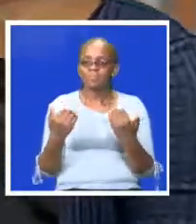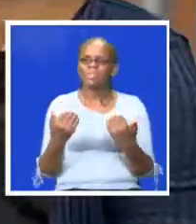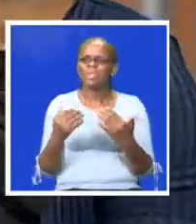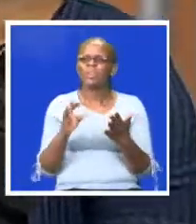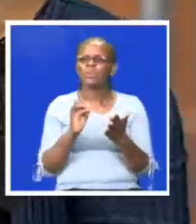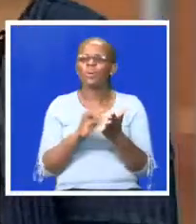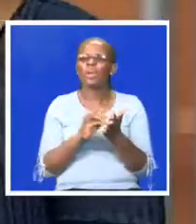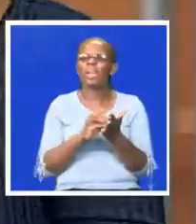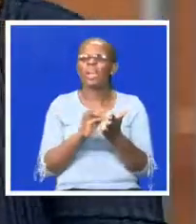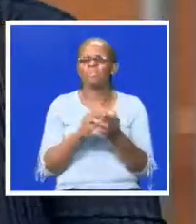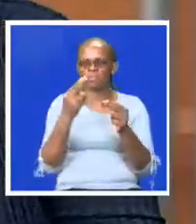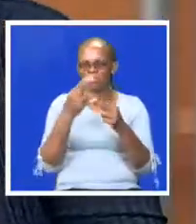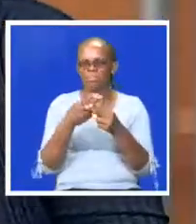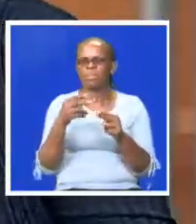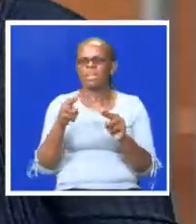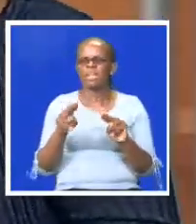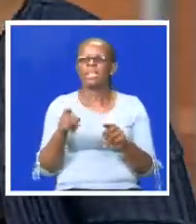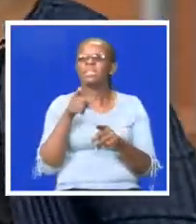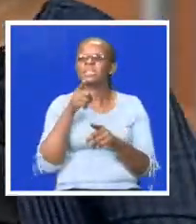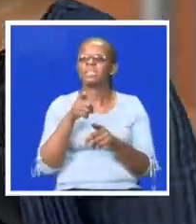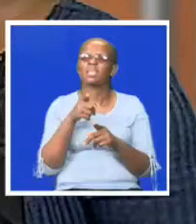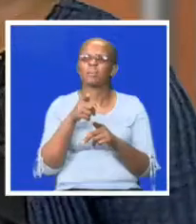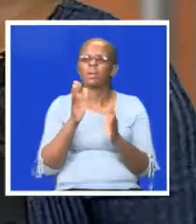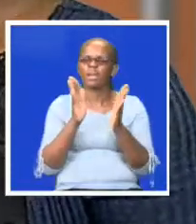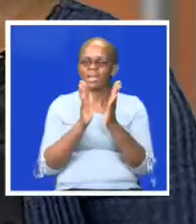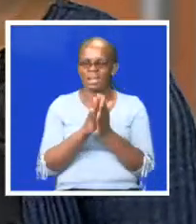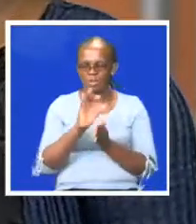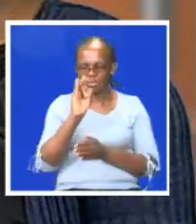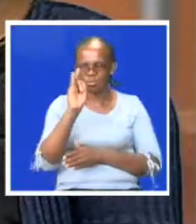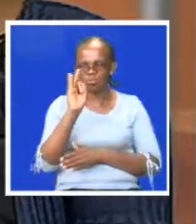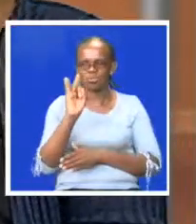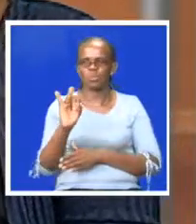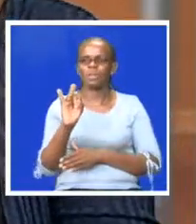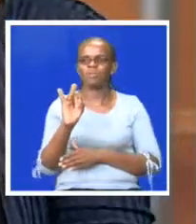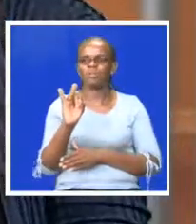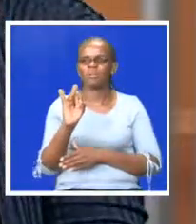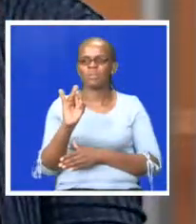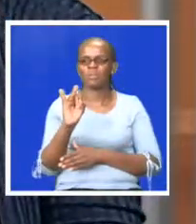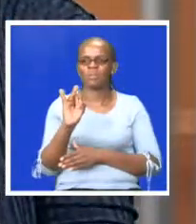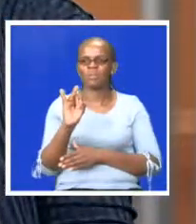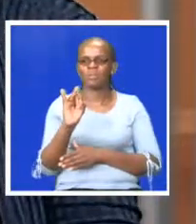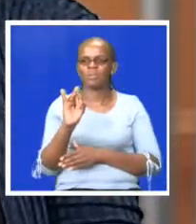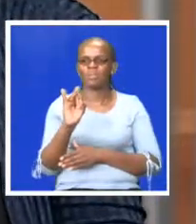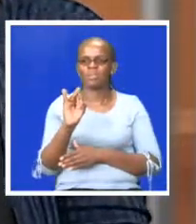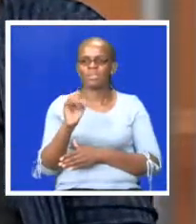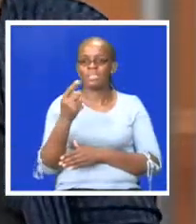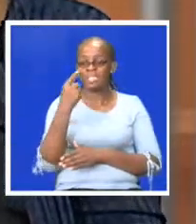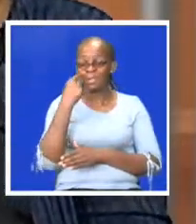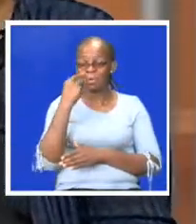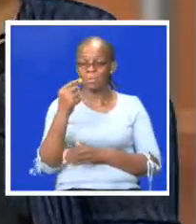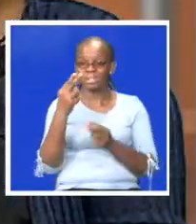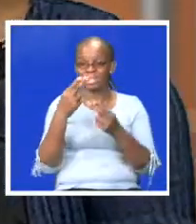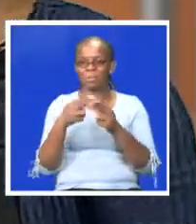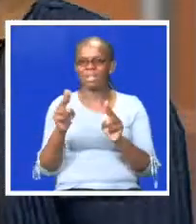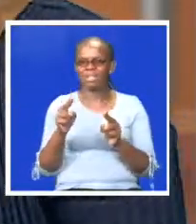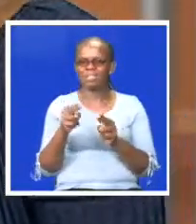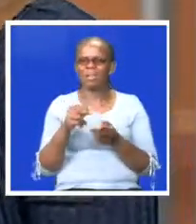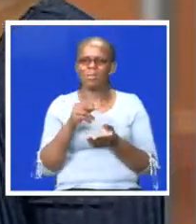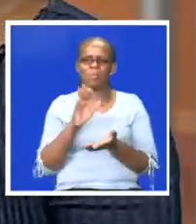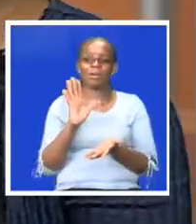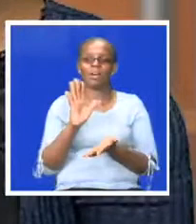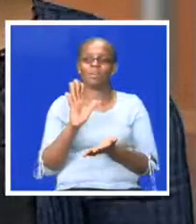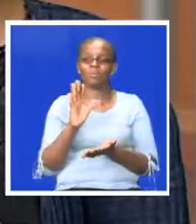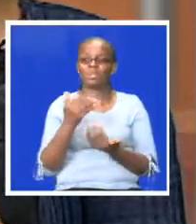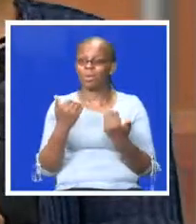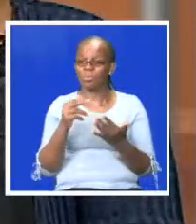has 12 eggs now. You can see the eggs are so much surprised that, oh, we are in the tray again. Now